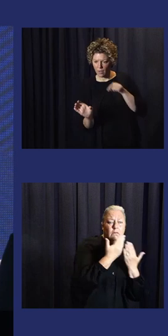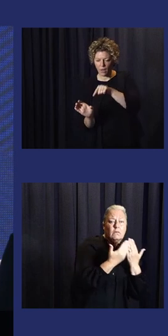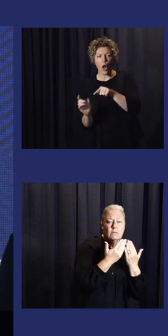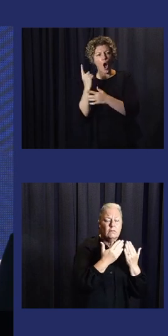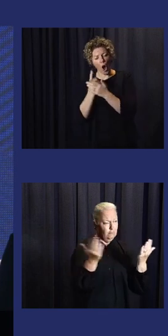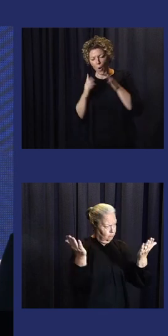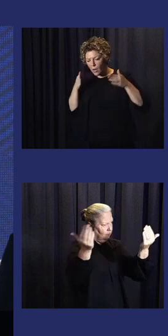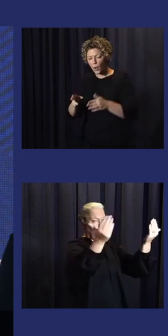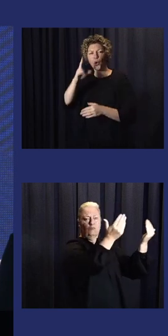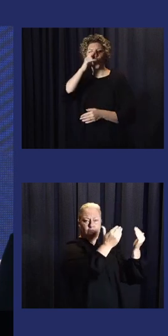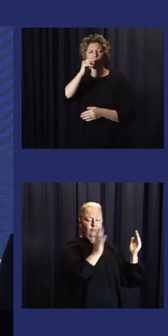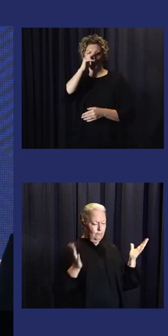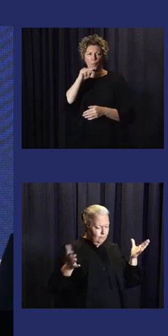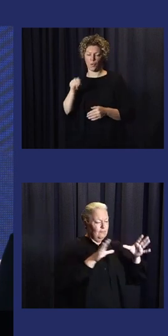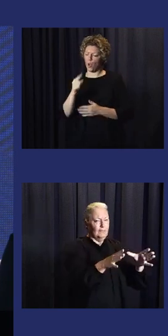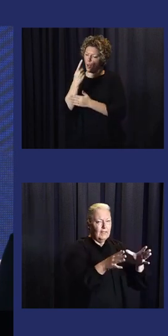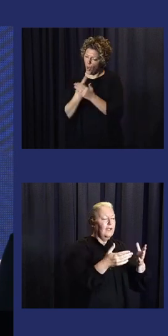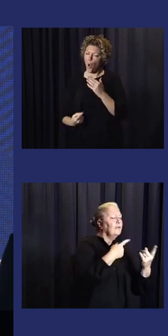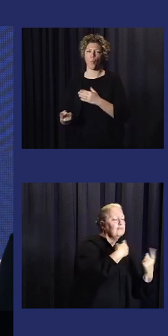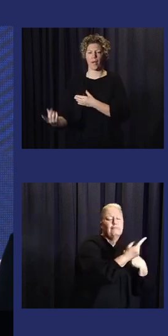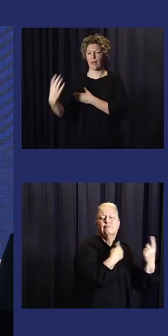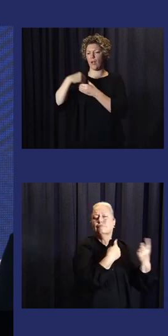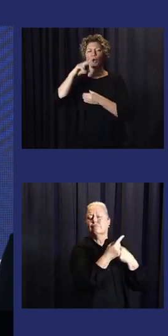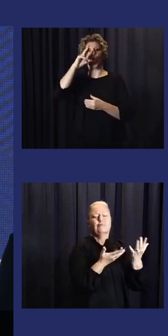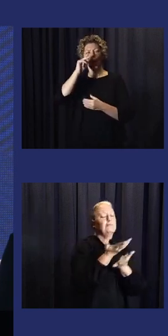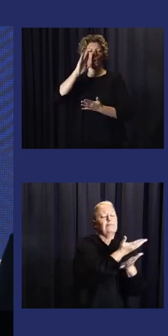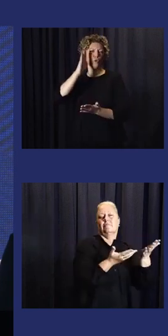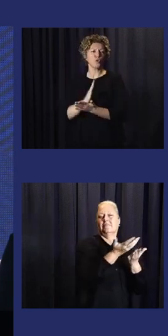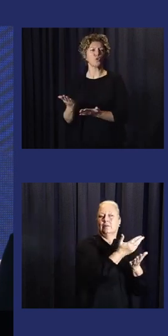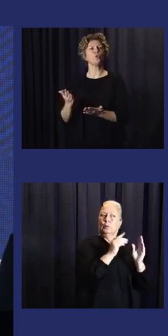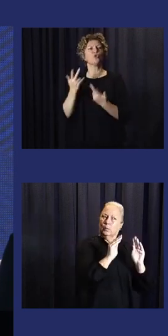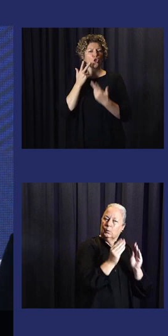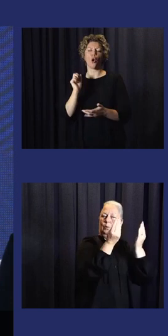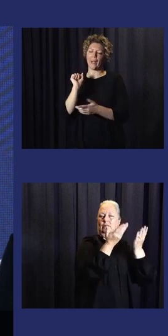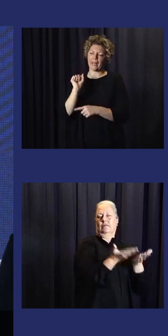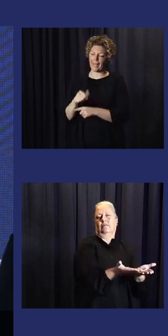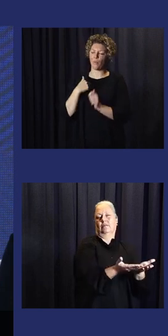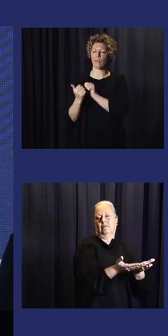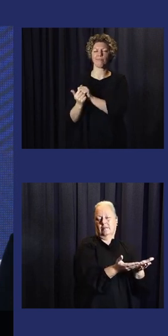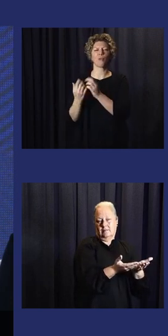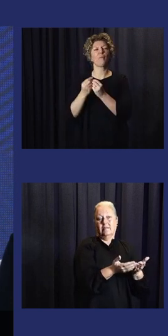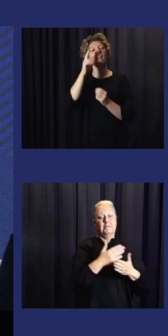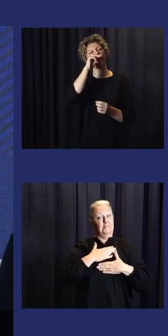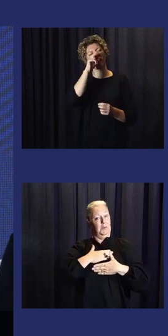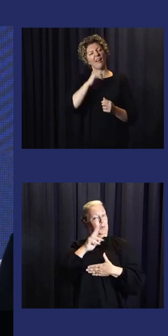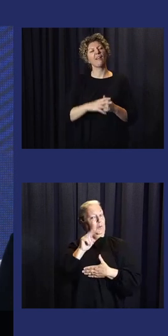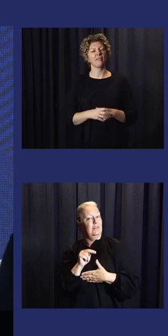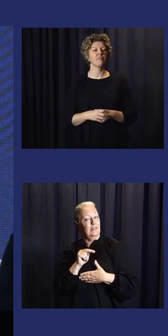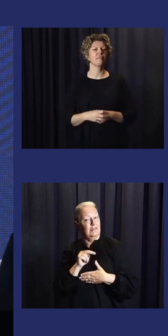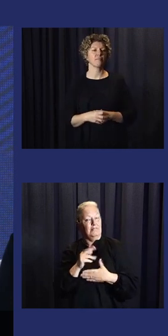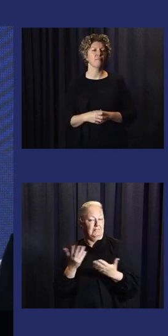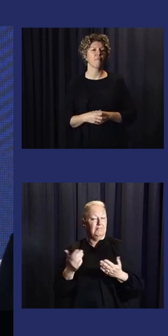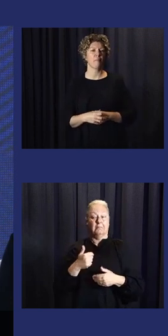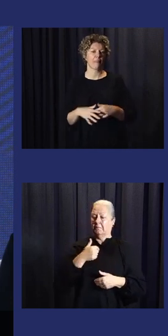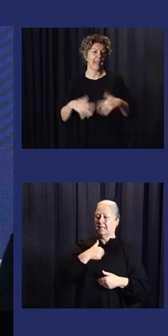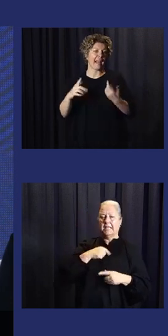these initiatives to ensure that there is true inclusion and participation of youth in our meetings and the meetings that